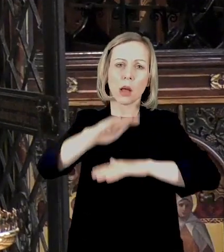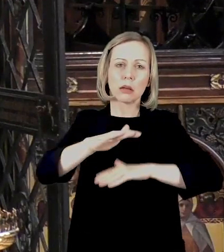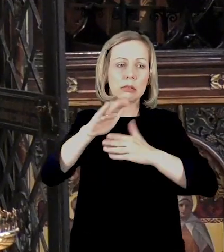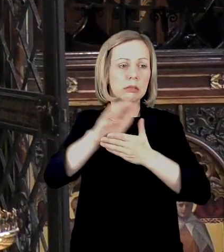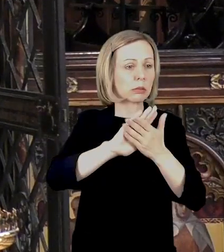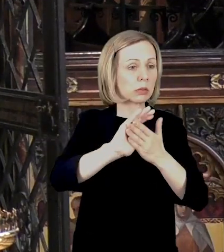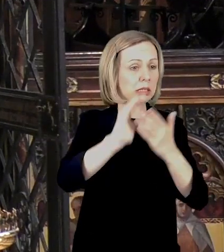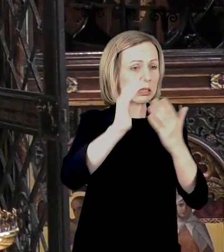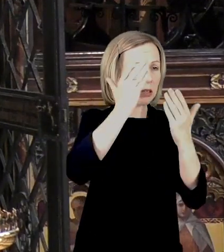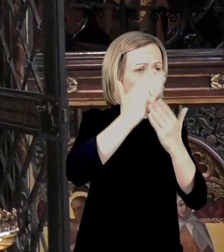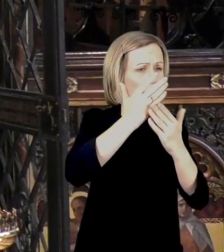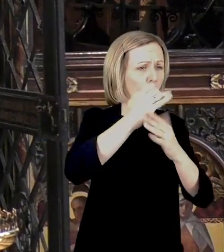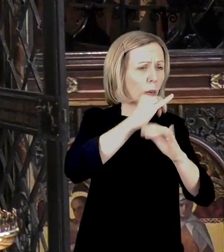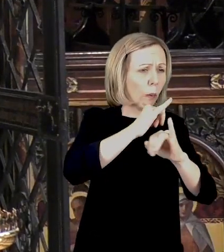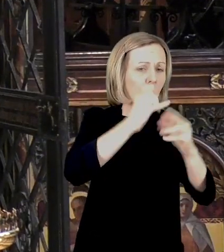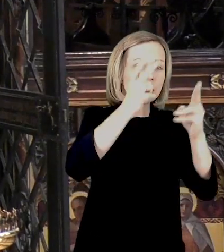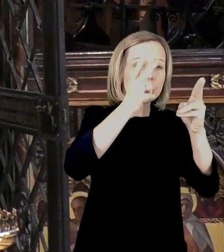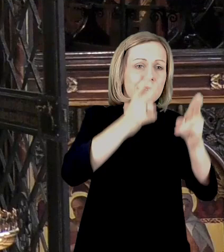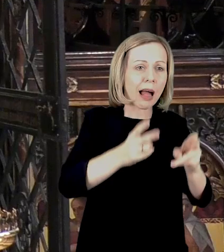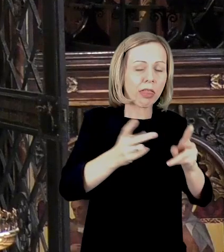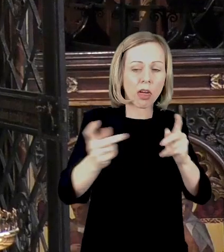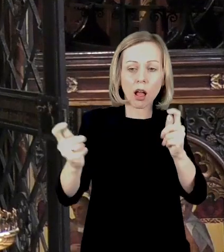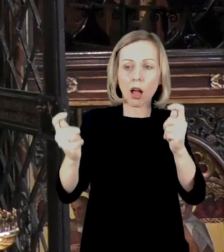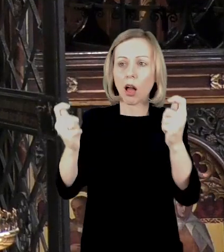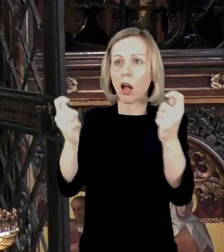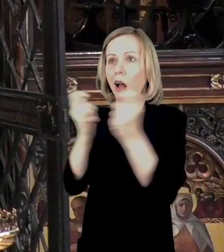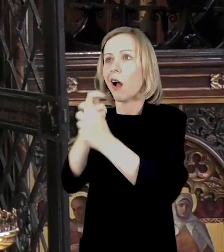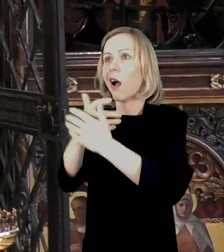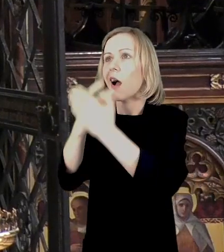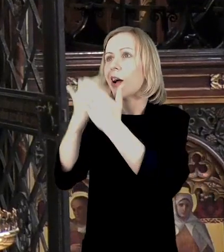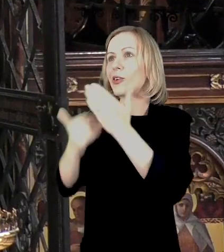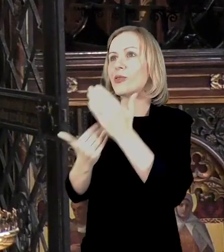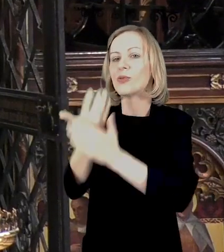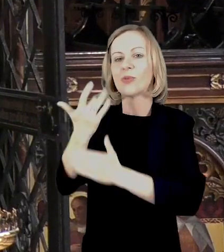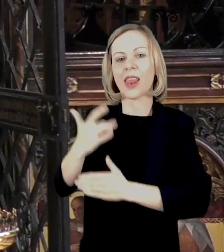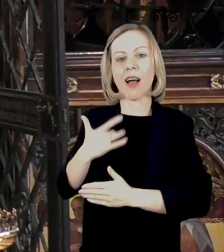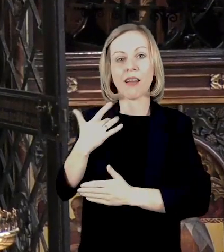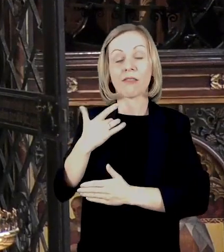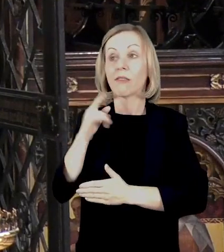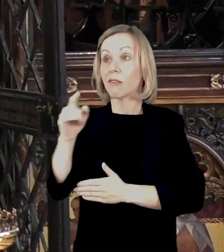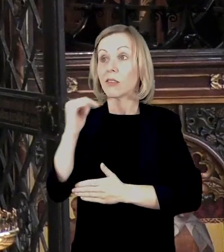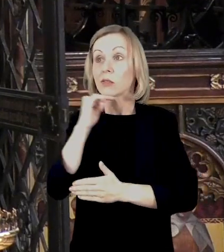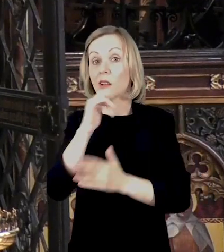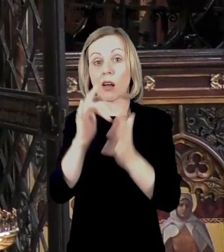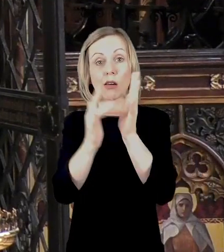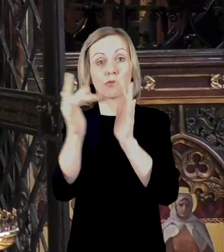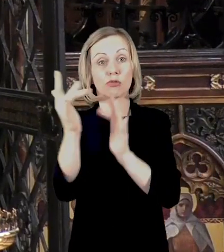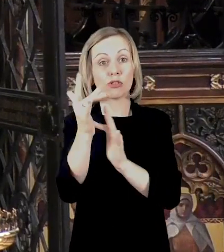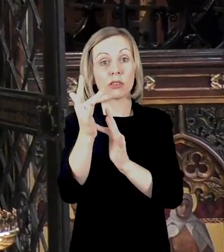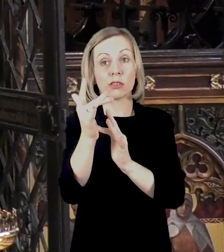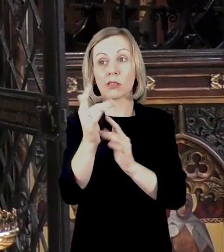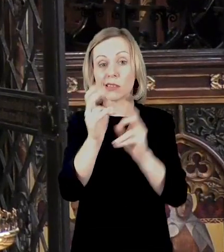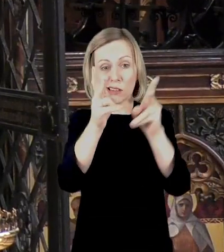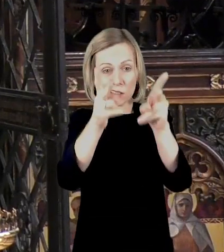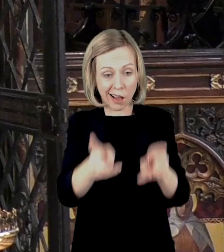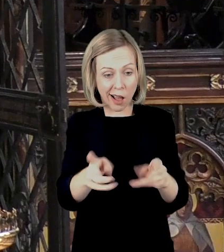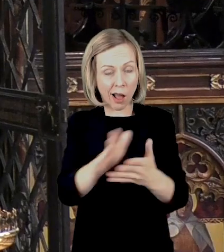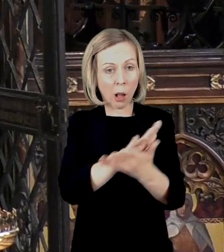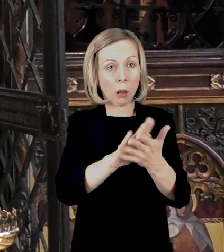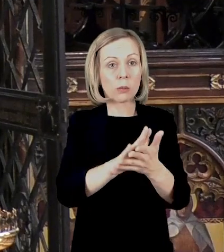life. Your Son, by dying for us, conquered death and, by rising again, restored us to eternal